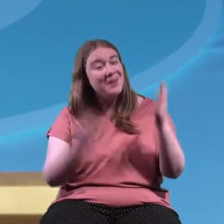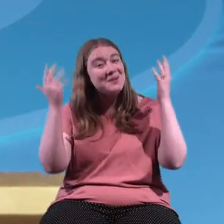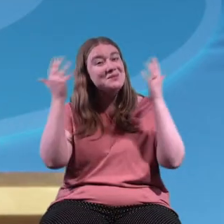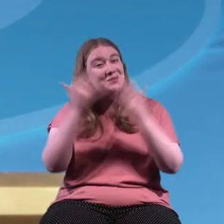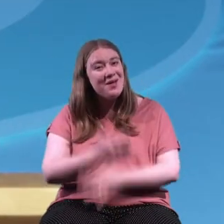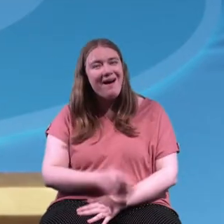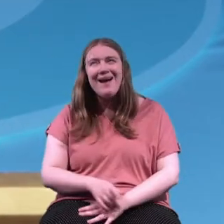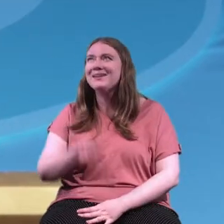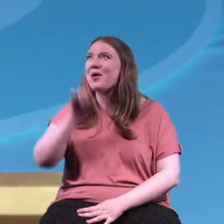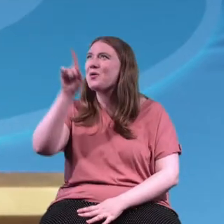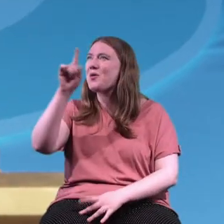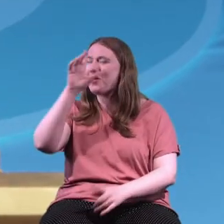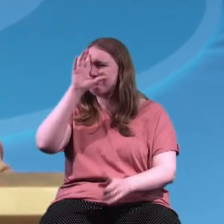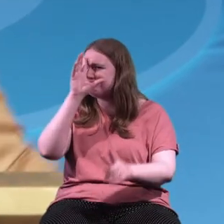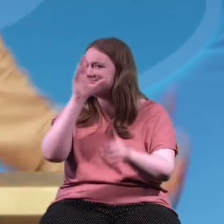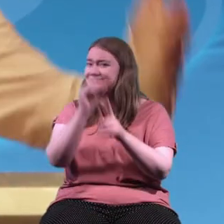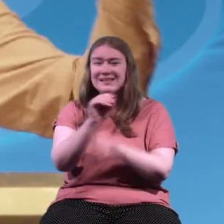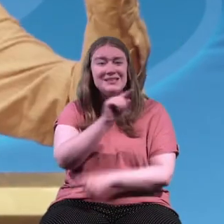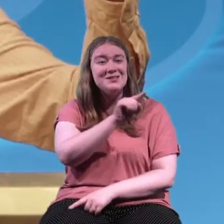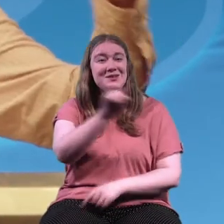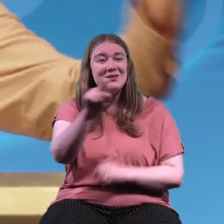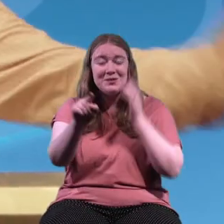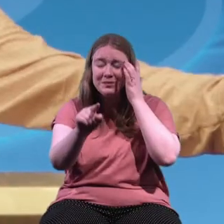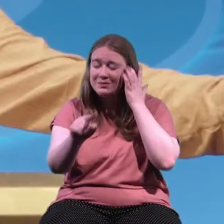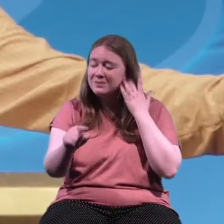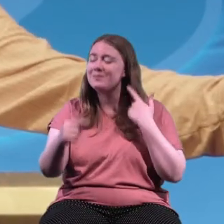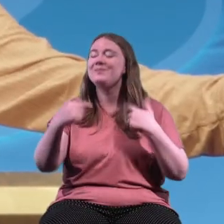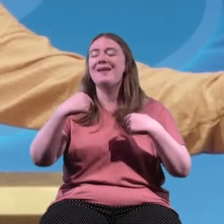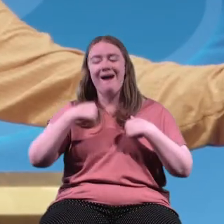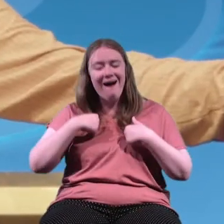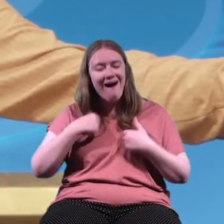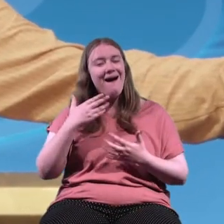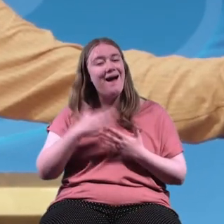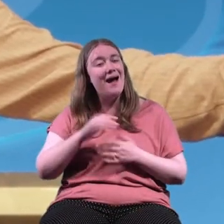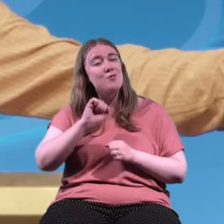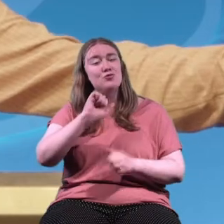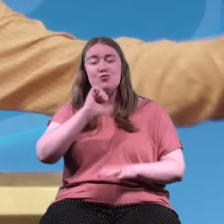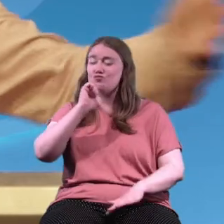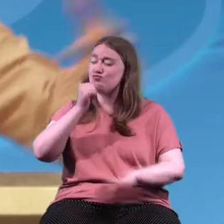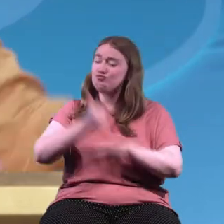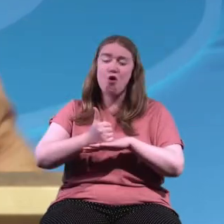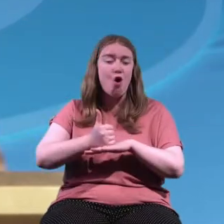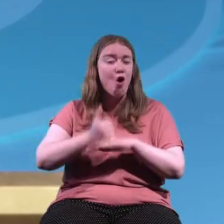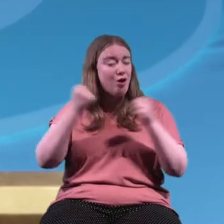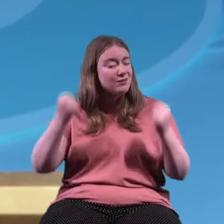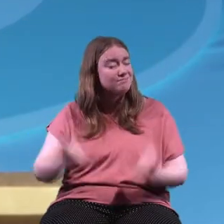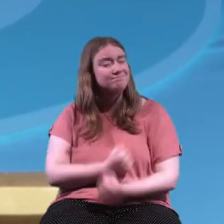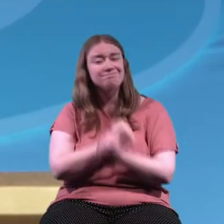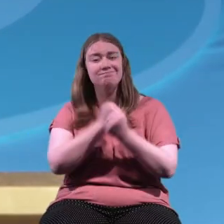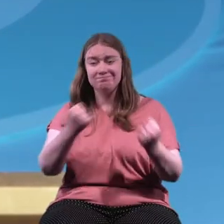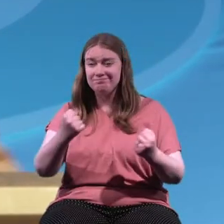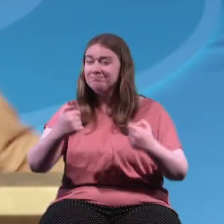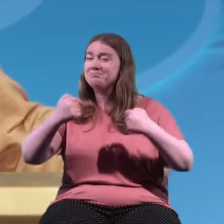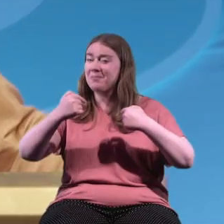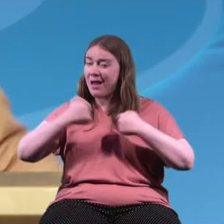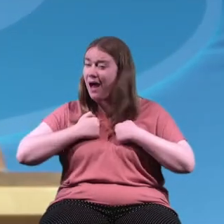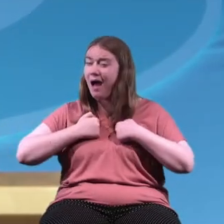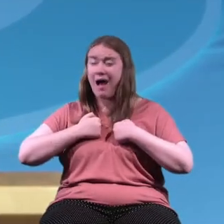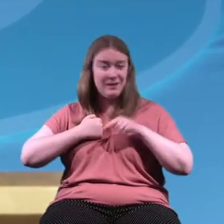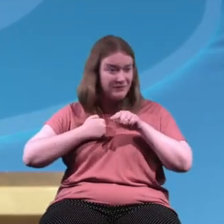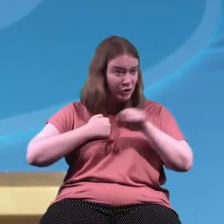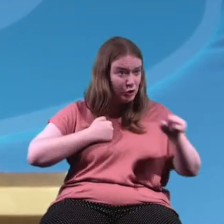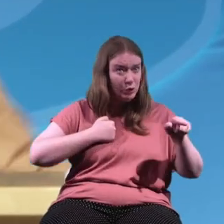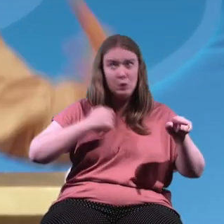you, I am your rock. I have come between you and